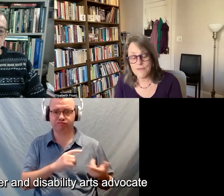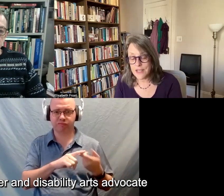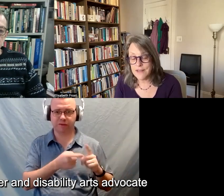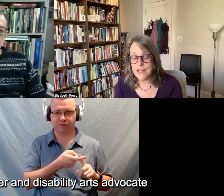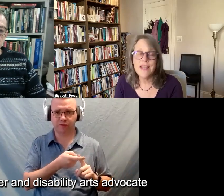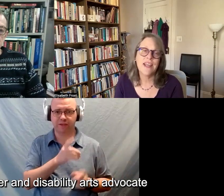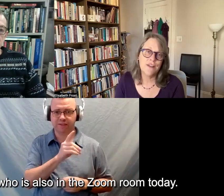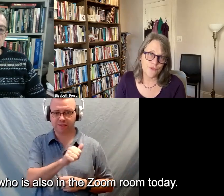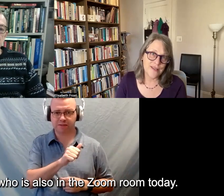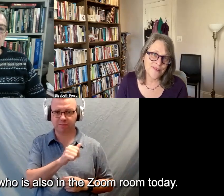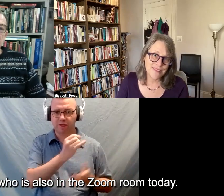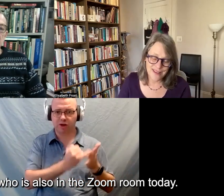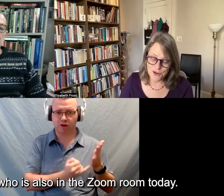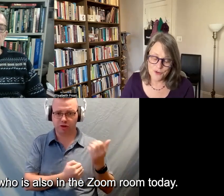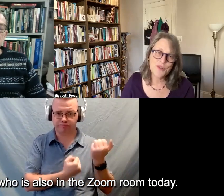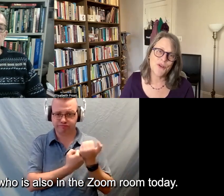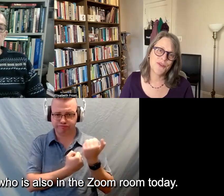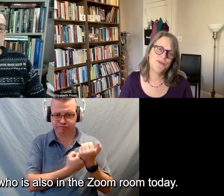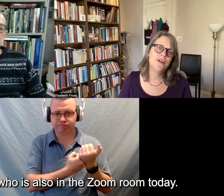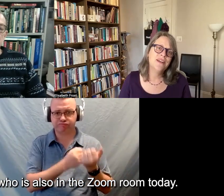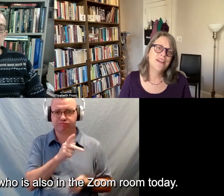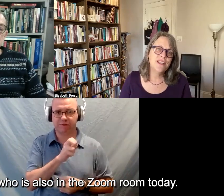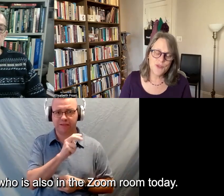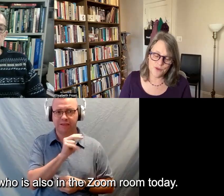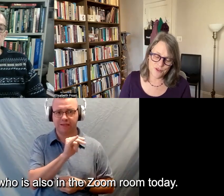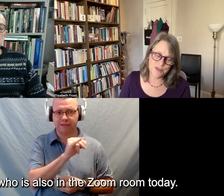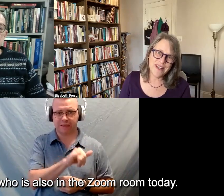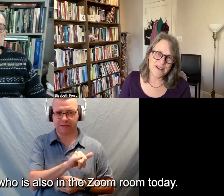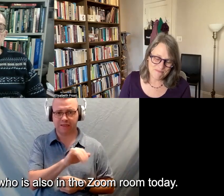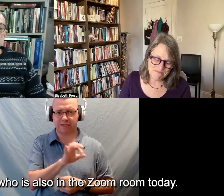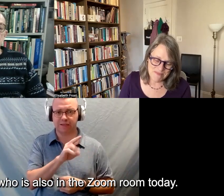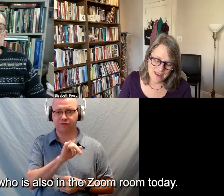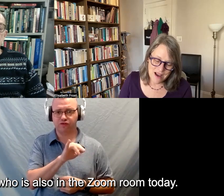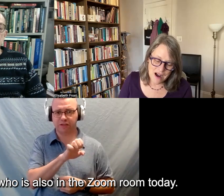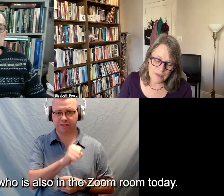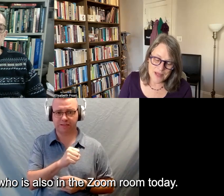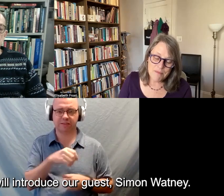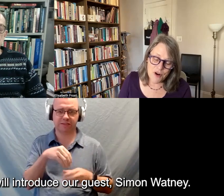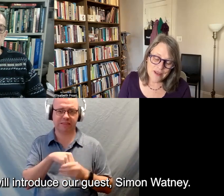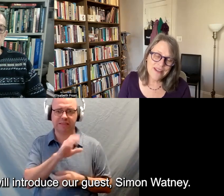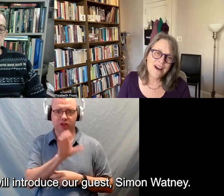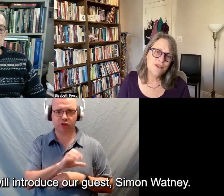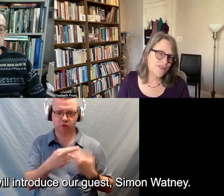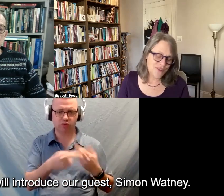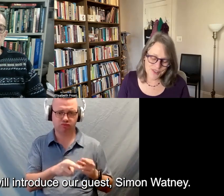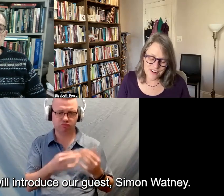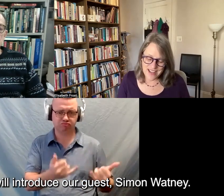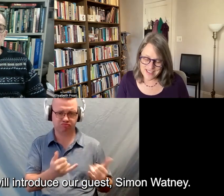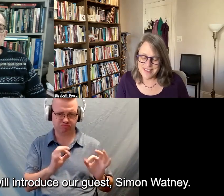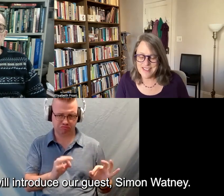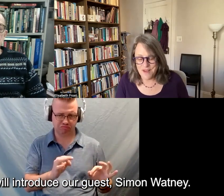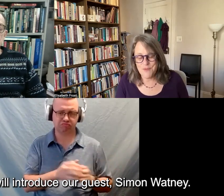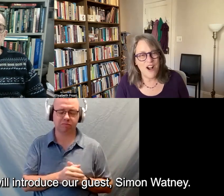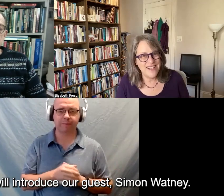arts advocate, Kenny Fries, who is also in the Zoom room today. In a moment, I will introduce